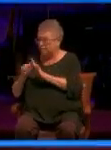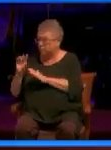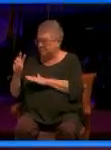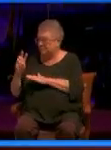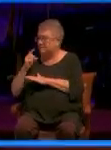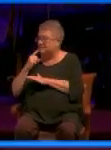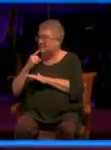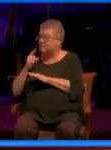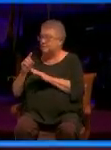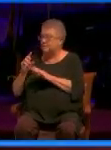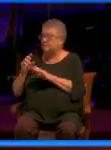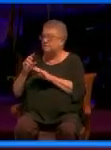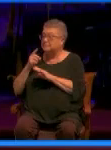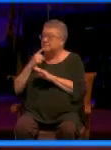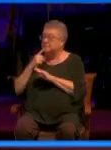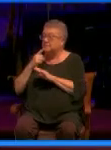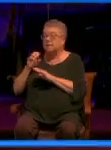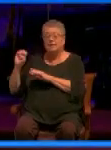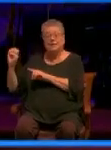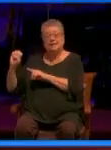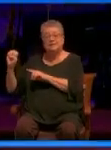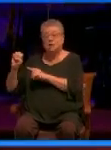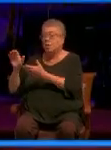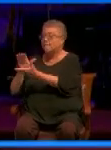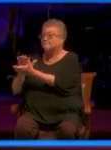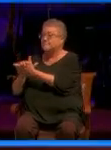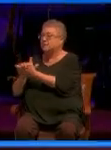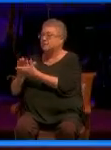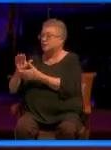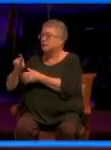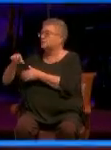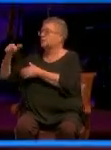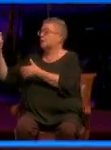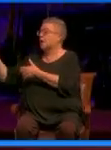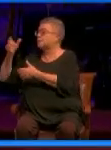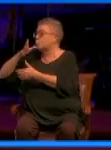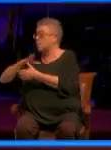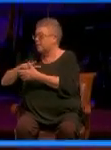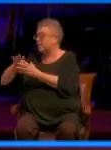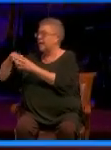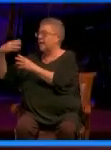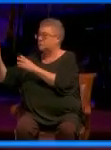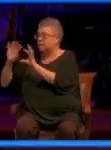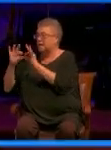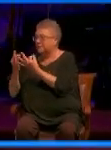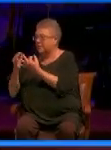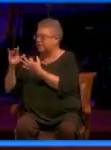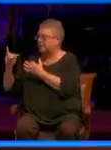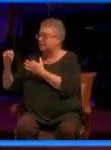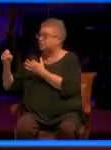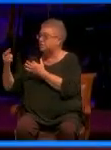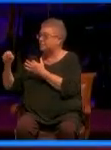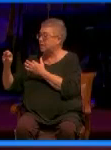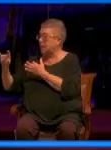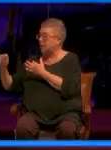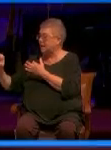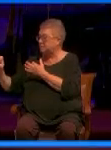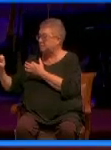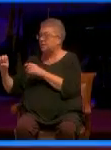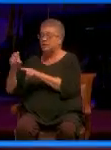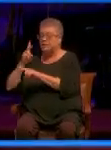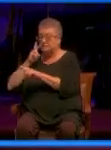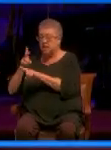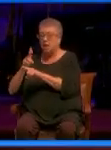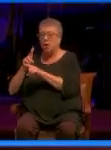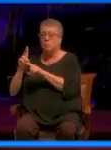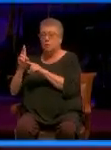in English may even have a heading. It says Esau marries an Ishmaelite. It literally says in the text in verse 6, now Esau saw that Isaac